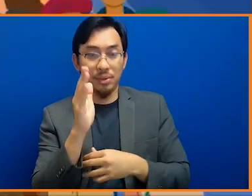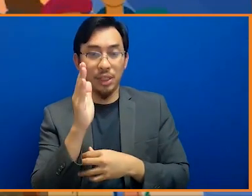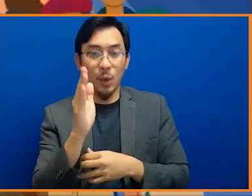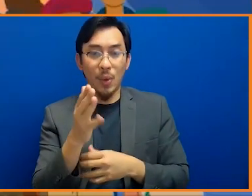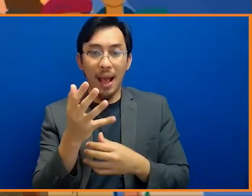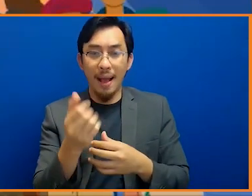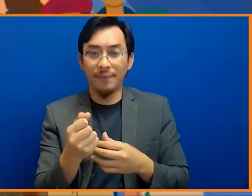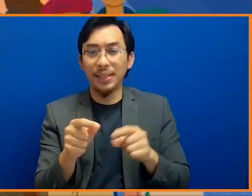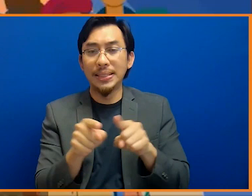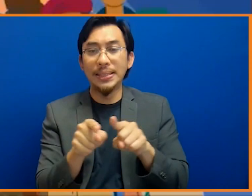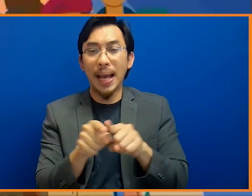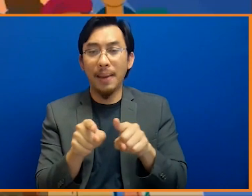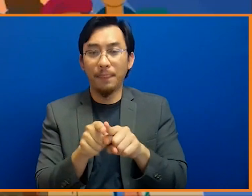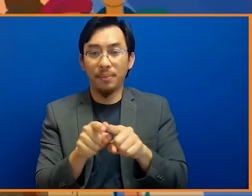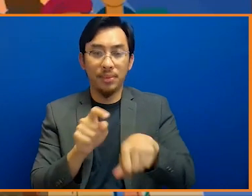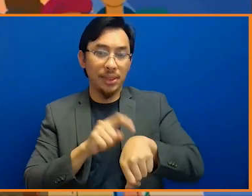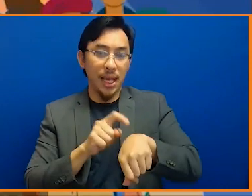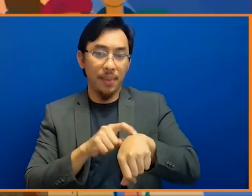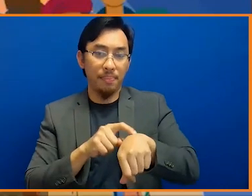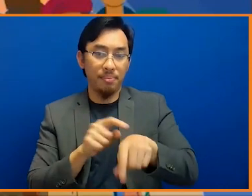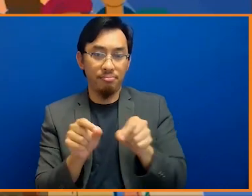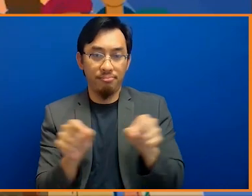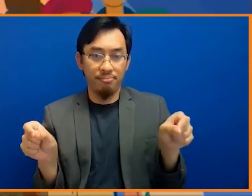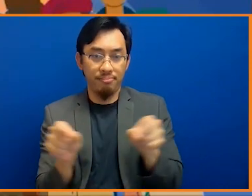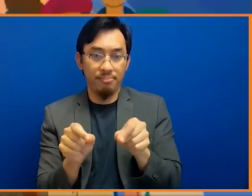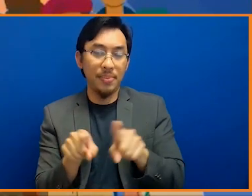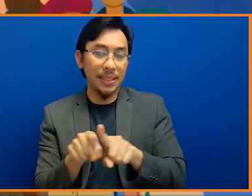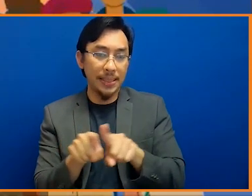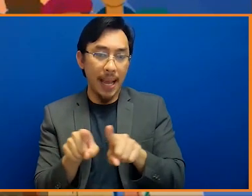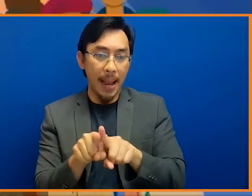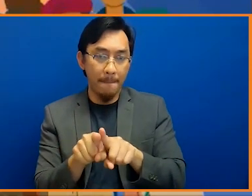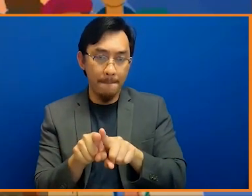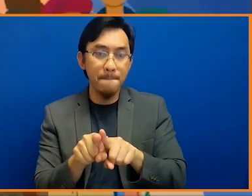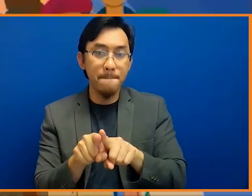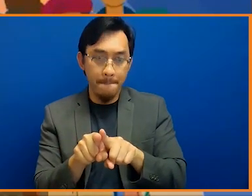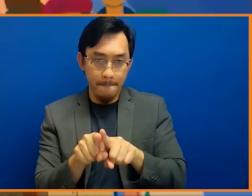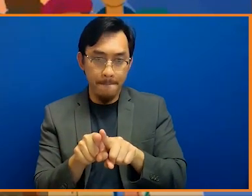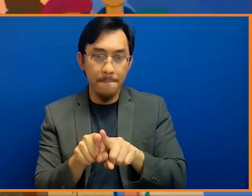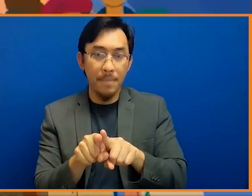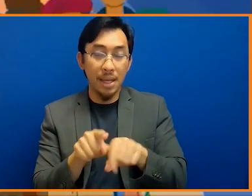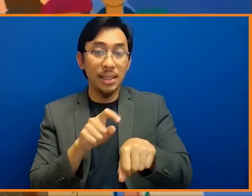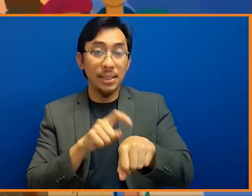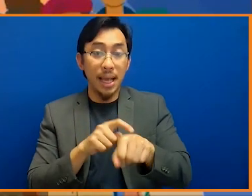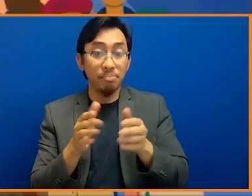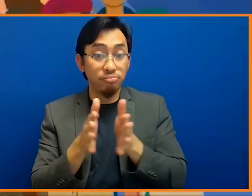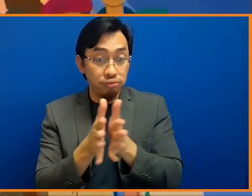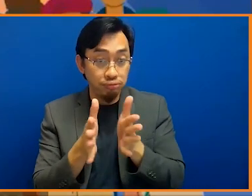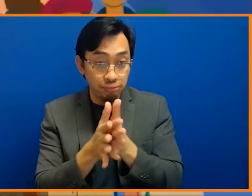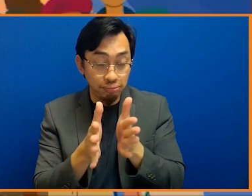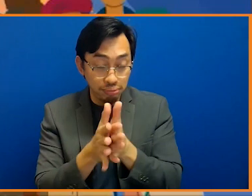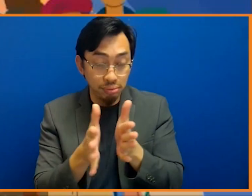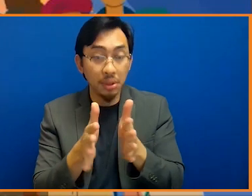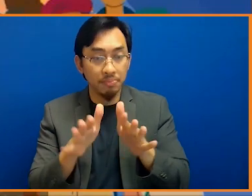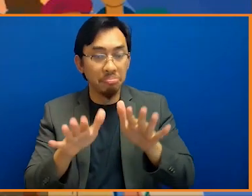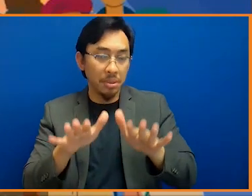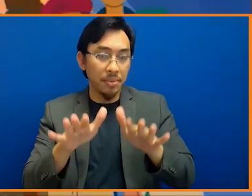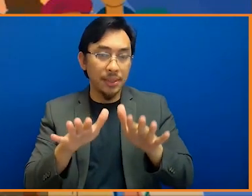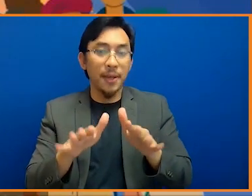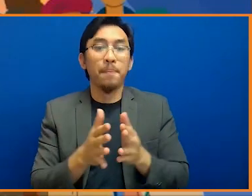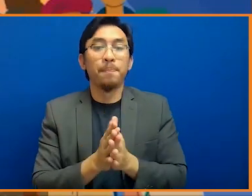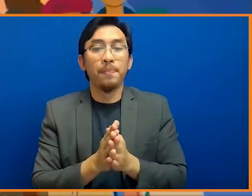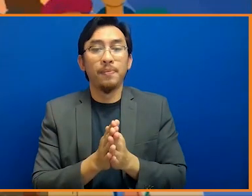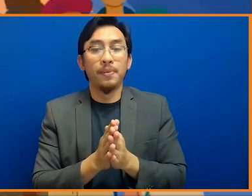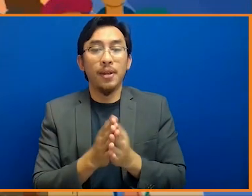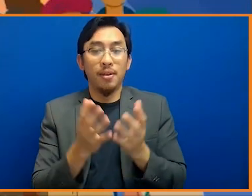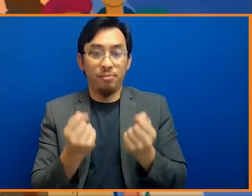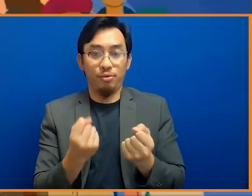know, you will have probably similar amount of length. The length of the explanation will be similar to the point one.